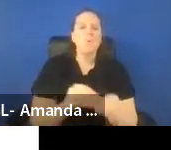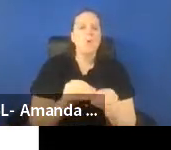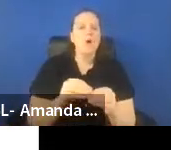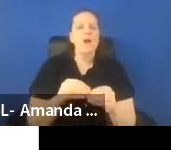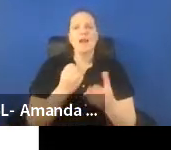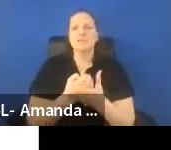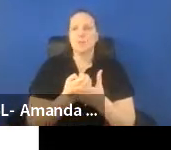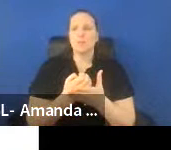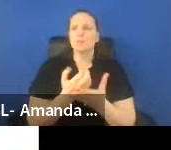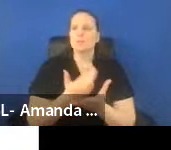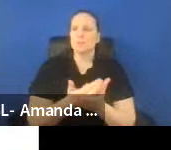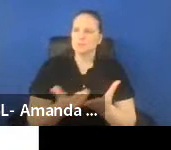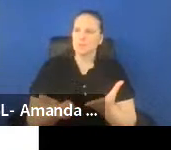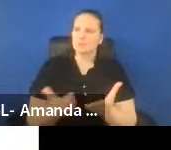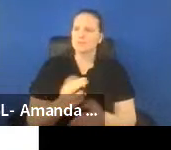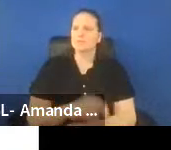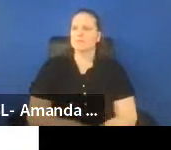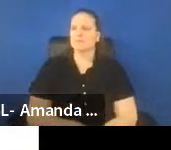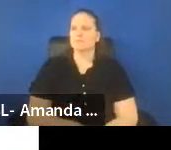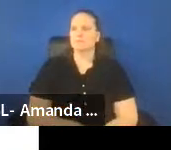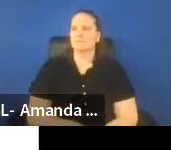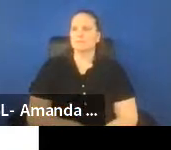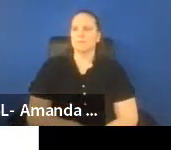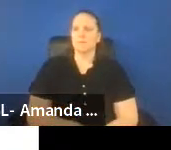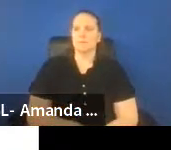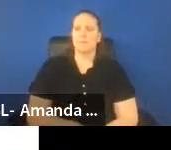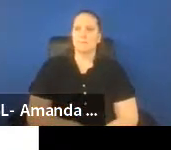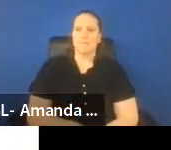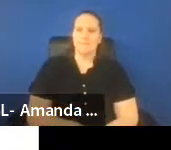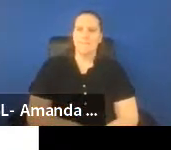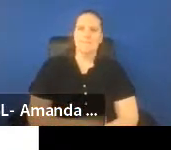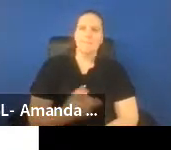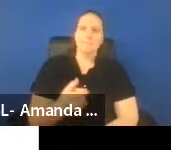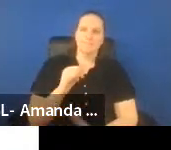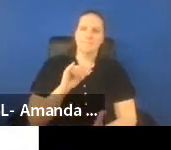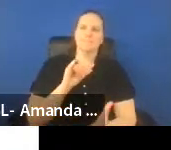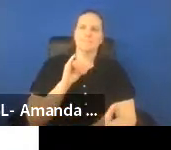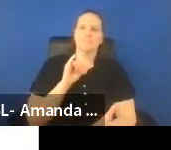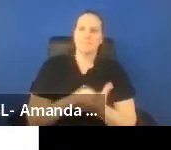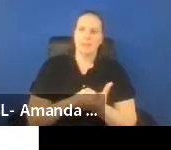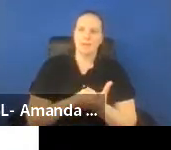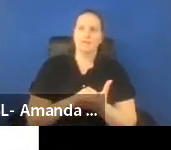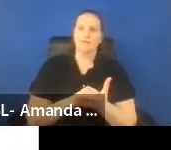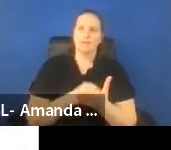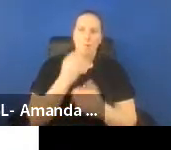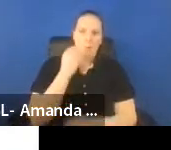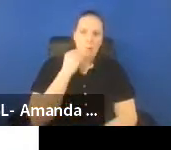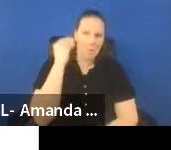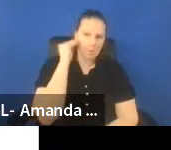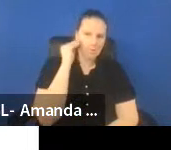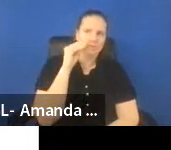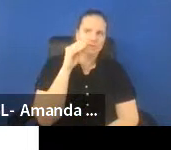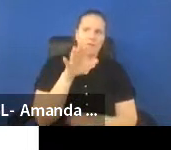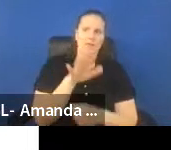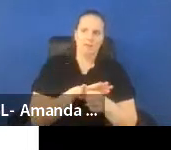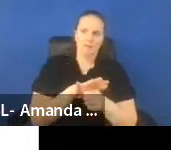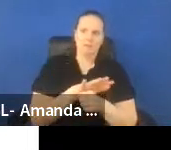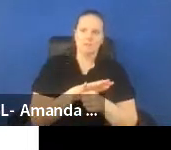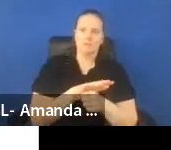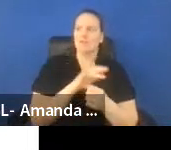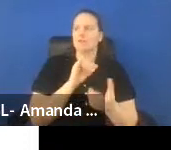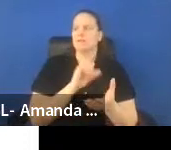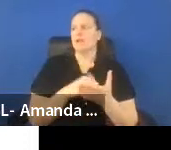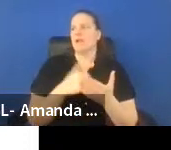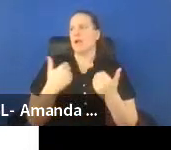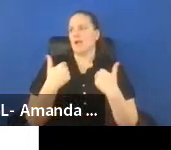was wealthier. So in those neighborhoods, in those homes, areas in those homes, they